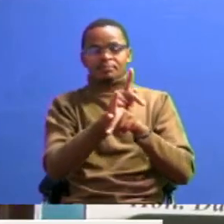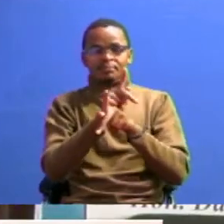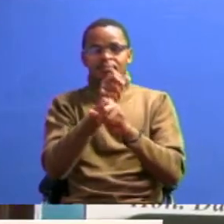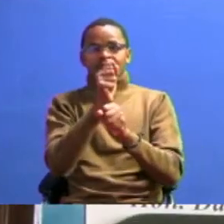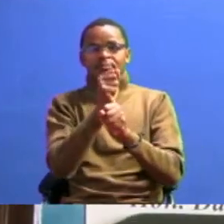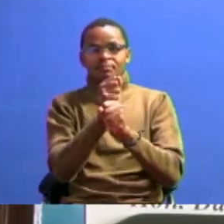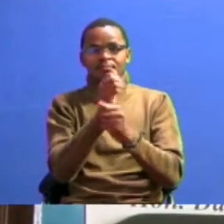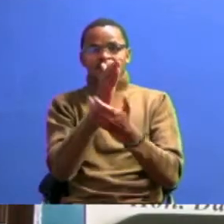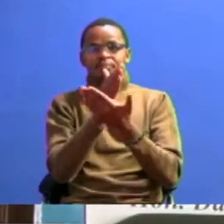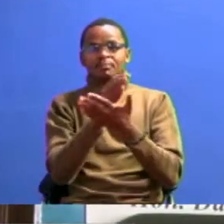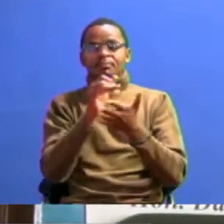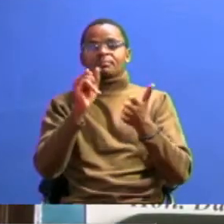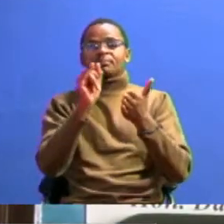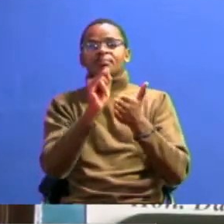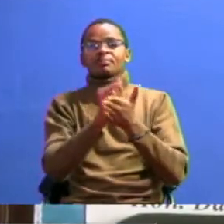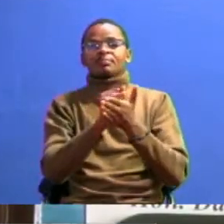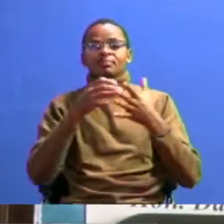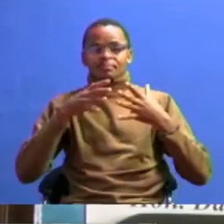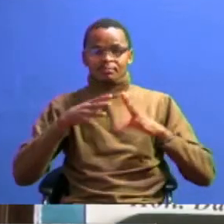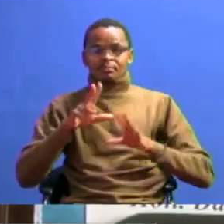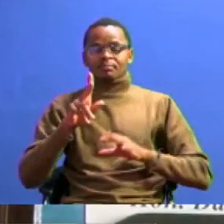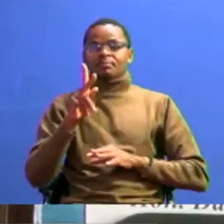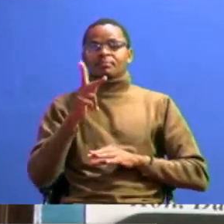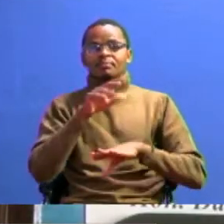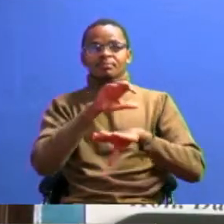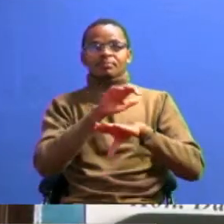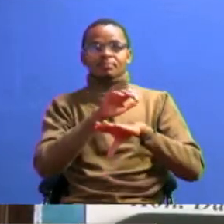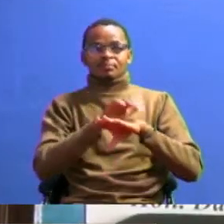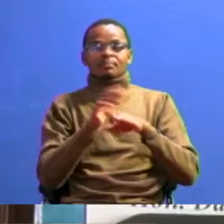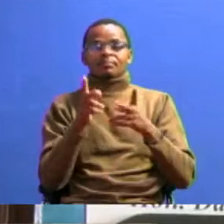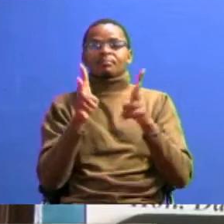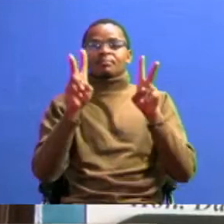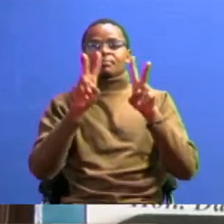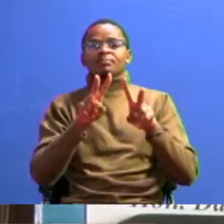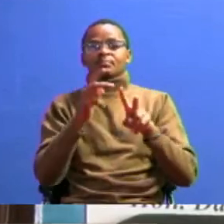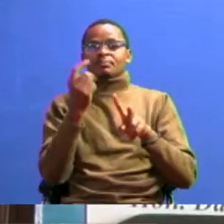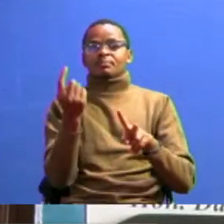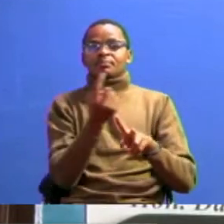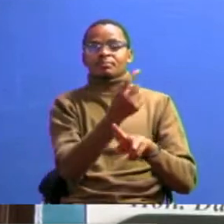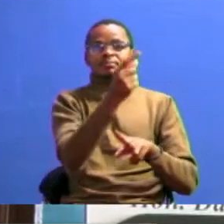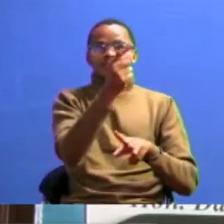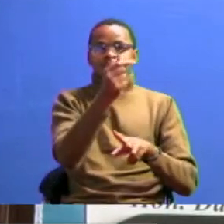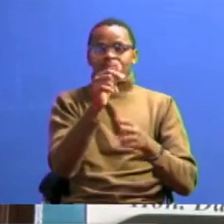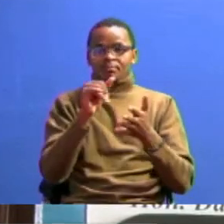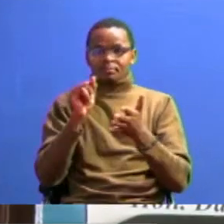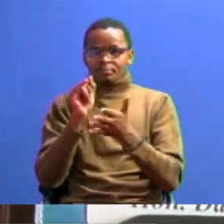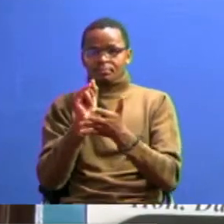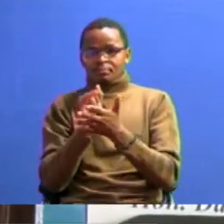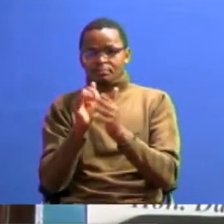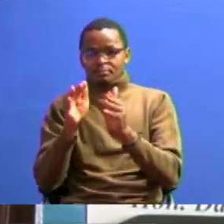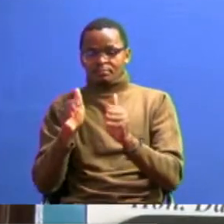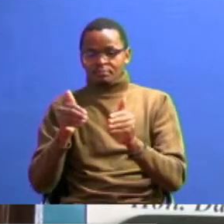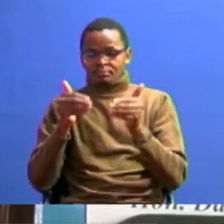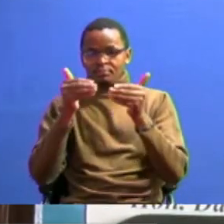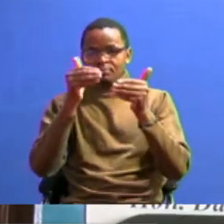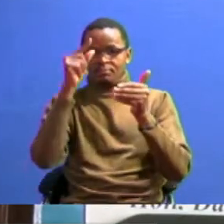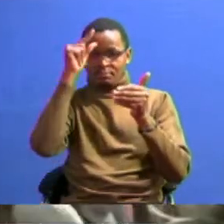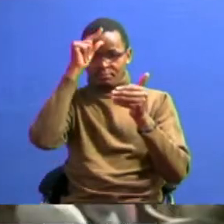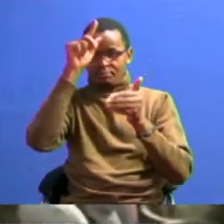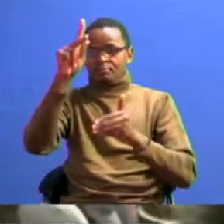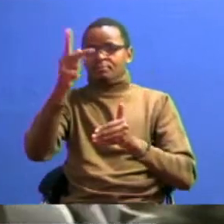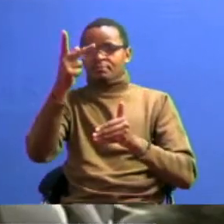kuhakikisha ya kwamba the people of Kenya get value for every shilling that they give to the government of